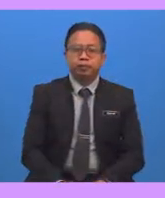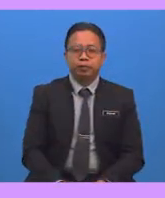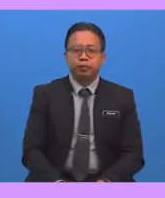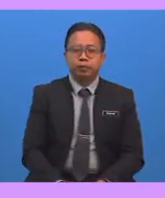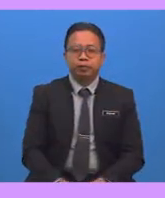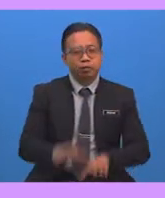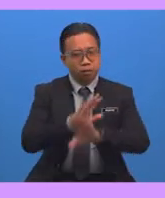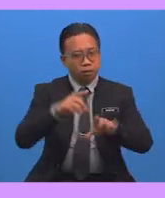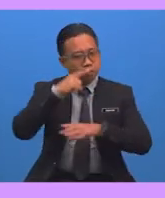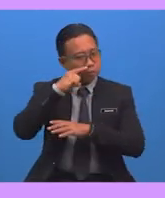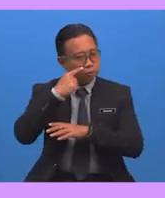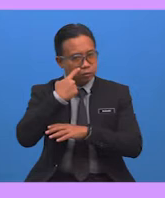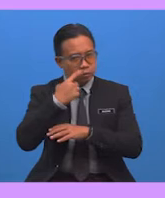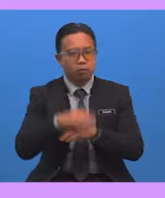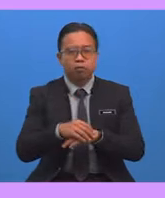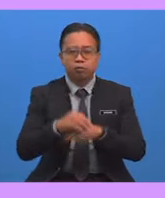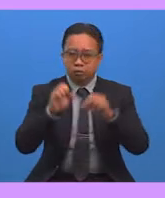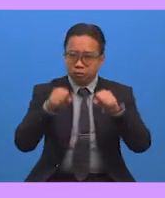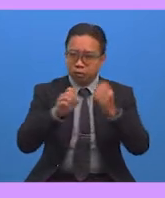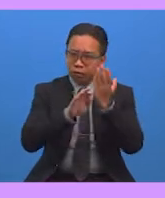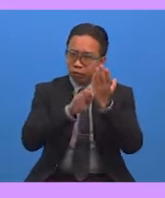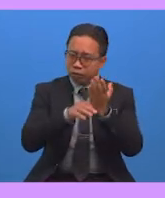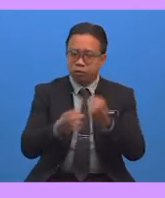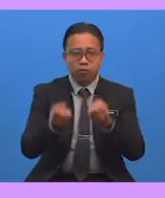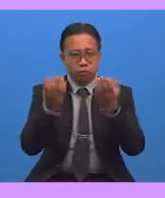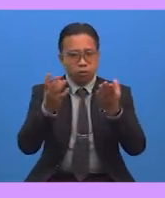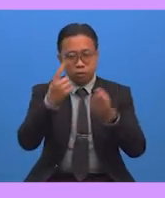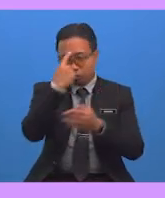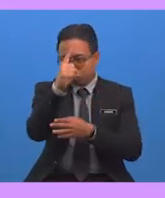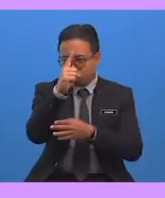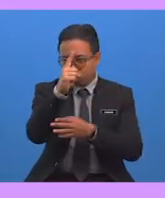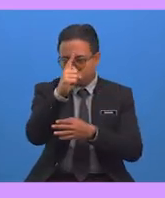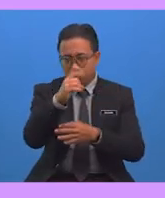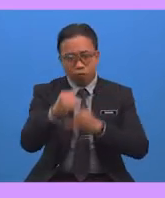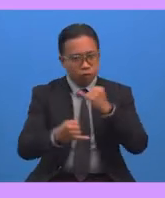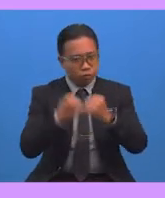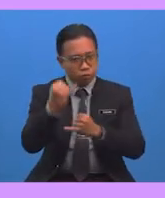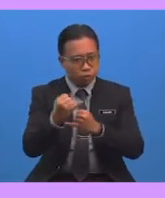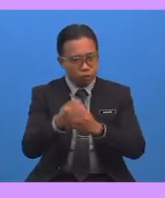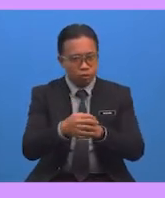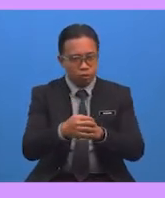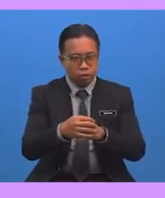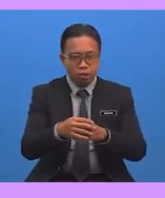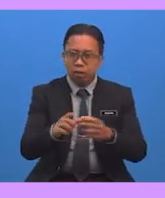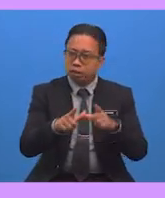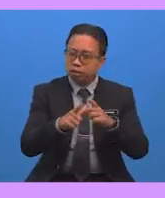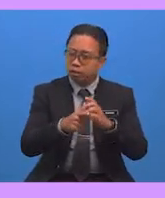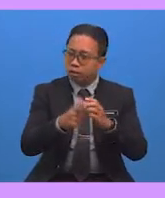be said that another factor that is very important for success besides academic